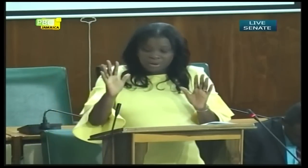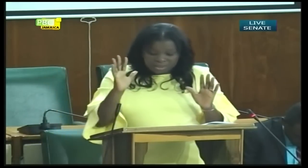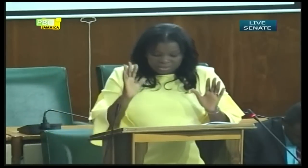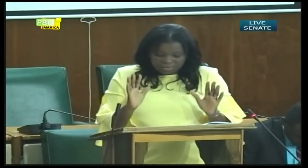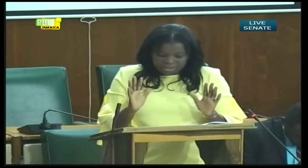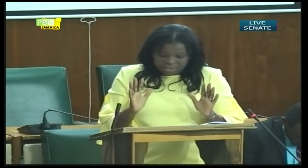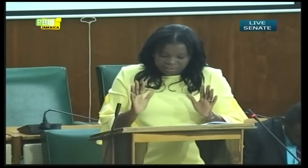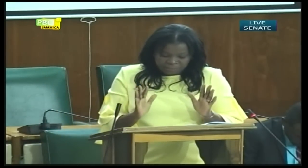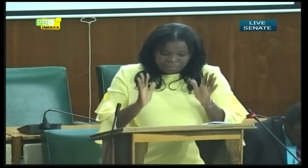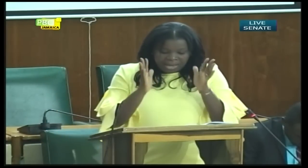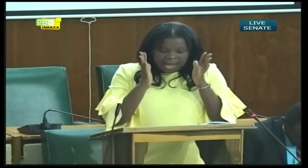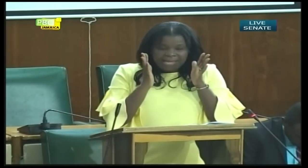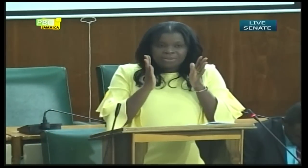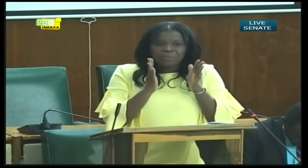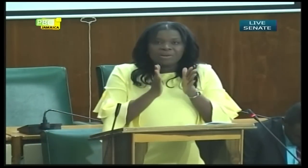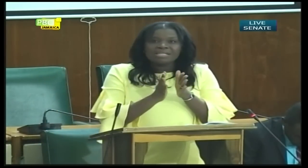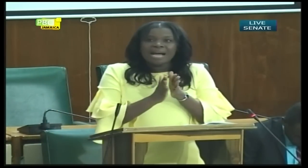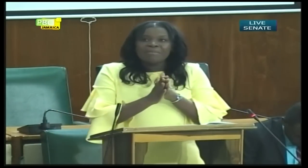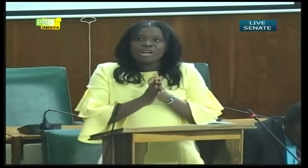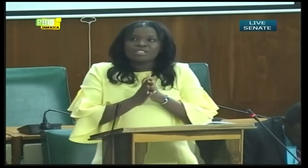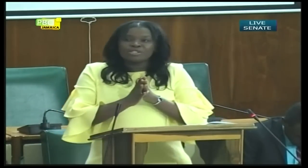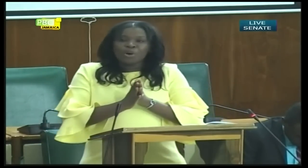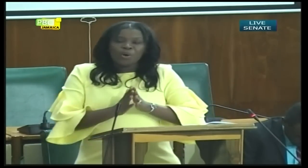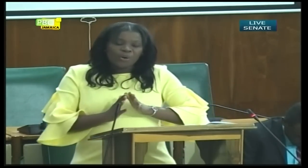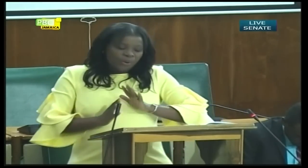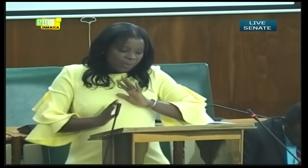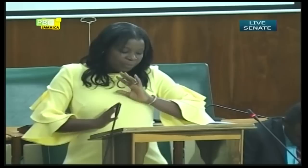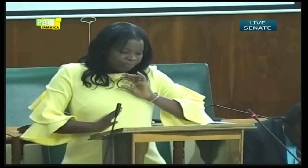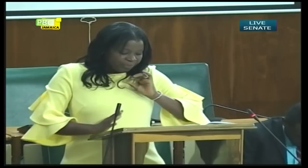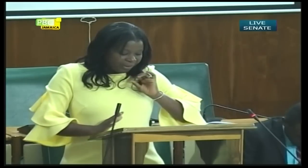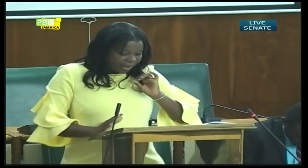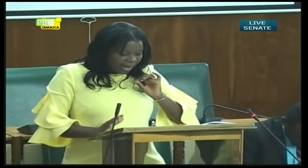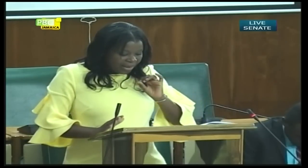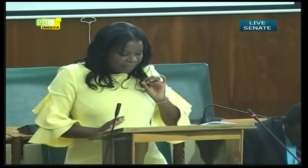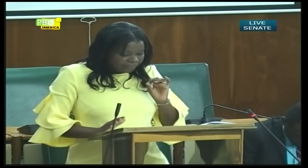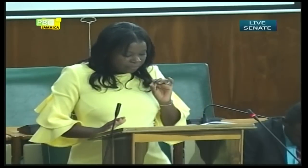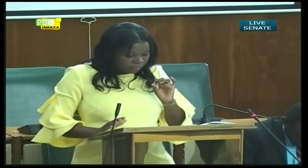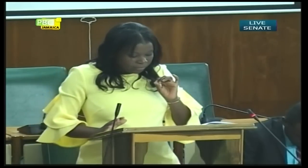for consideration. Oh, okay. And whereas I'm not so